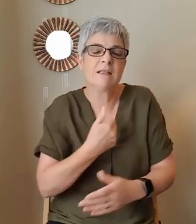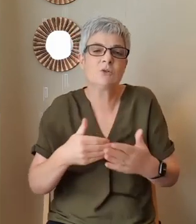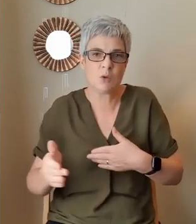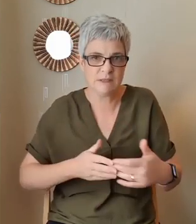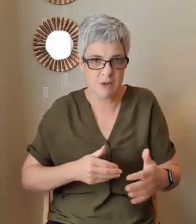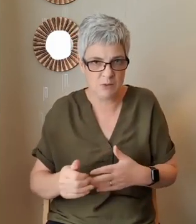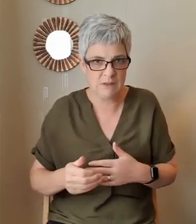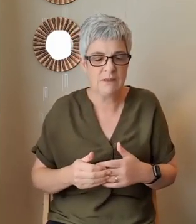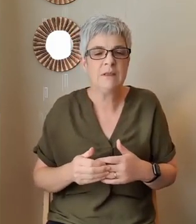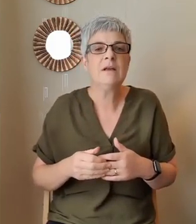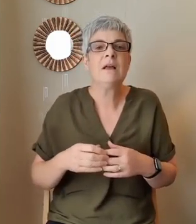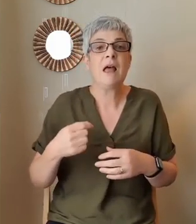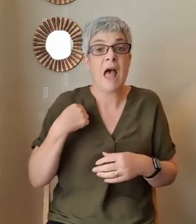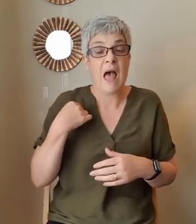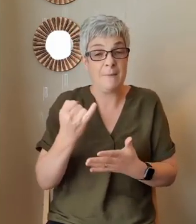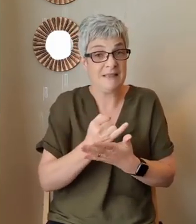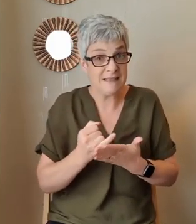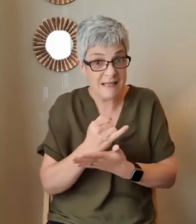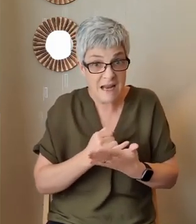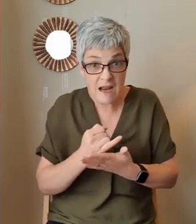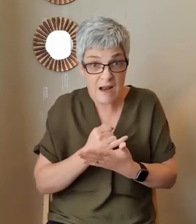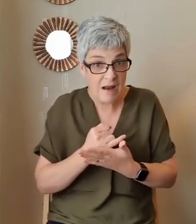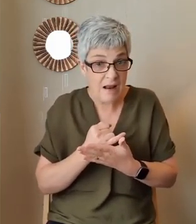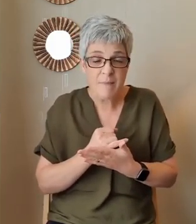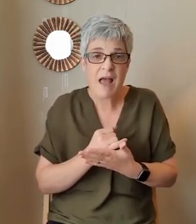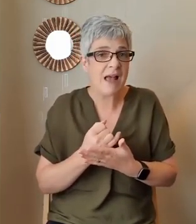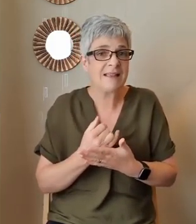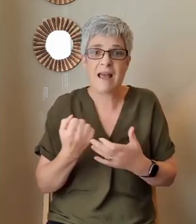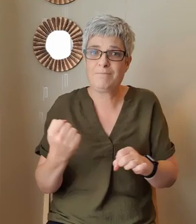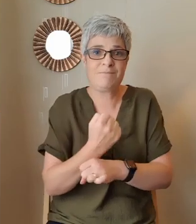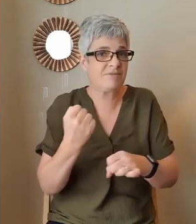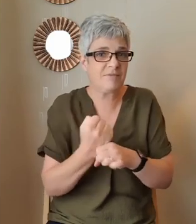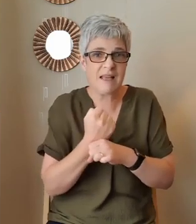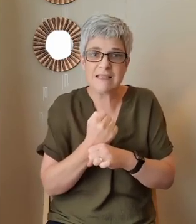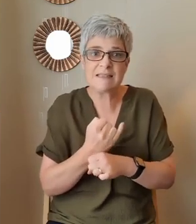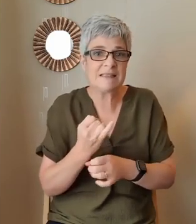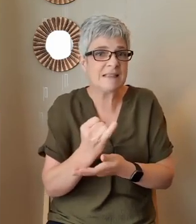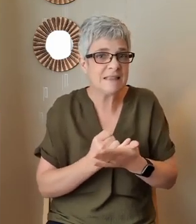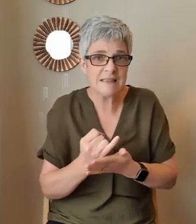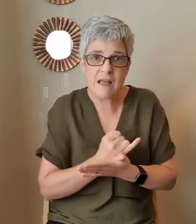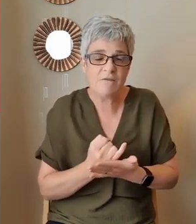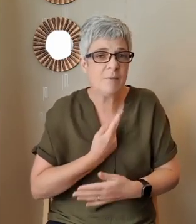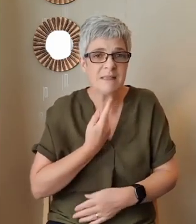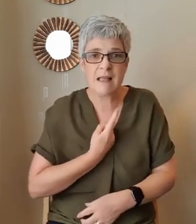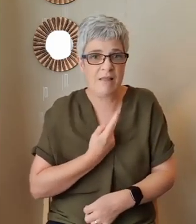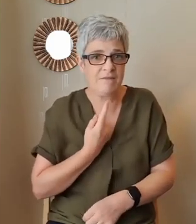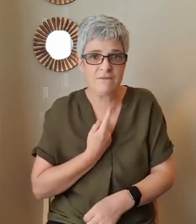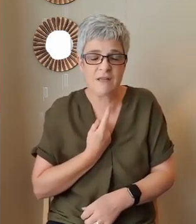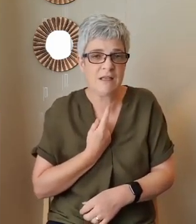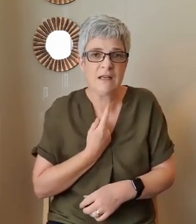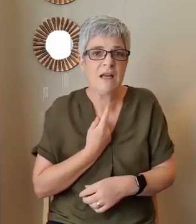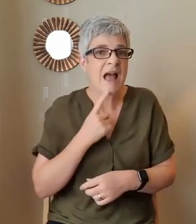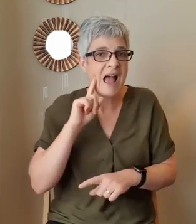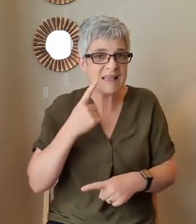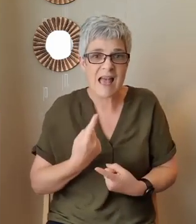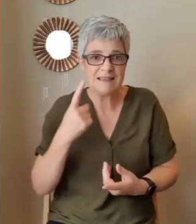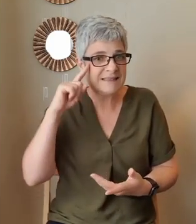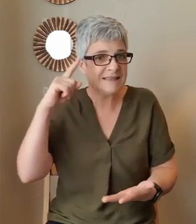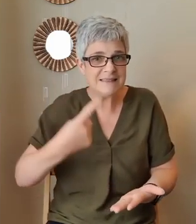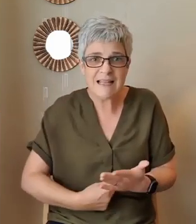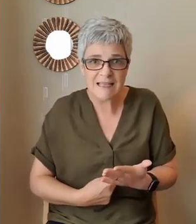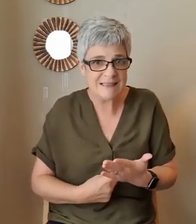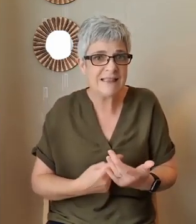Not only am I a sinner, but I cannot repair or sort out sins for myself. I cannot decide